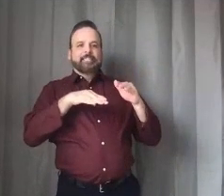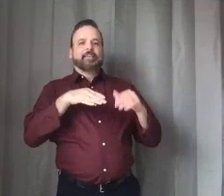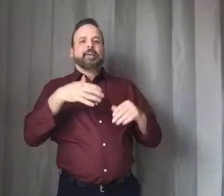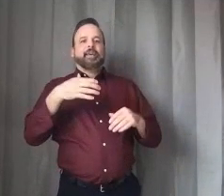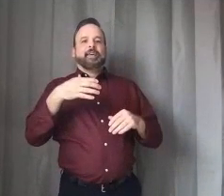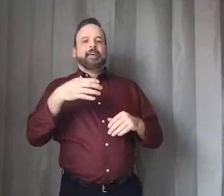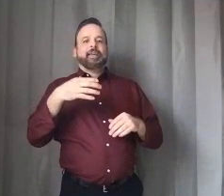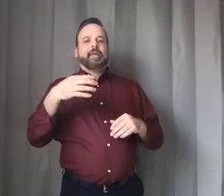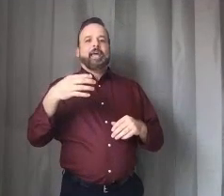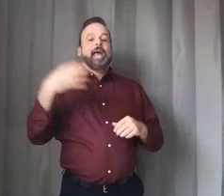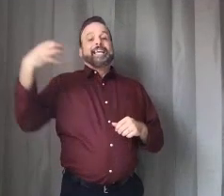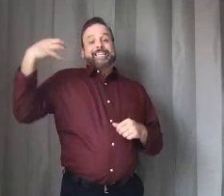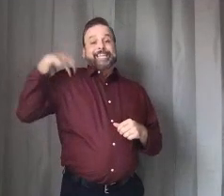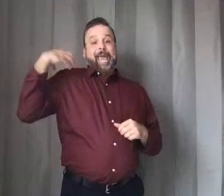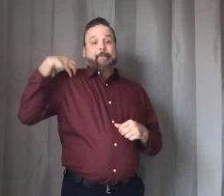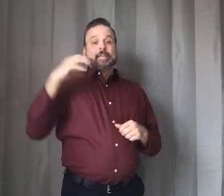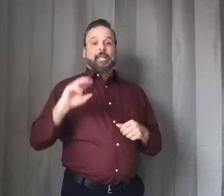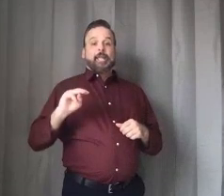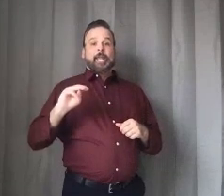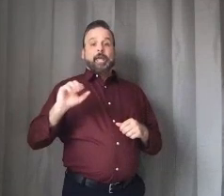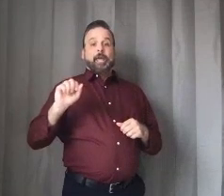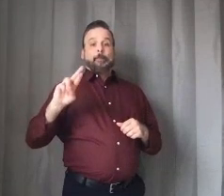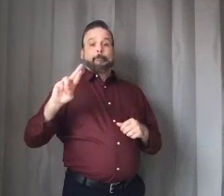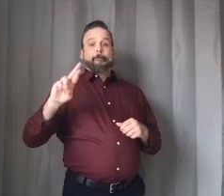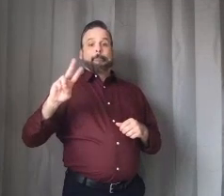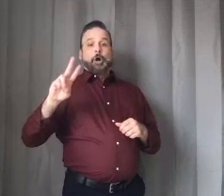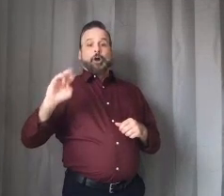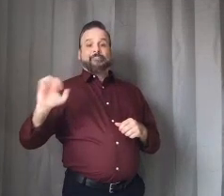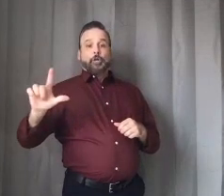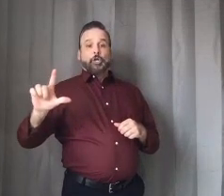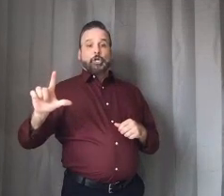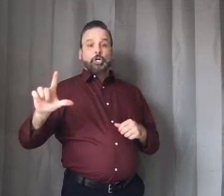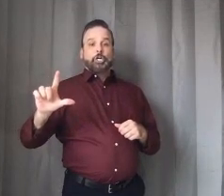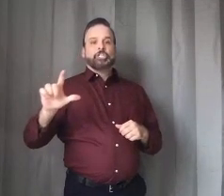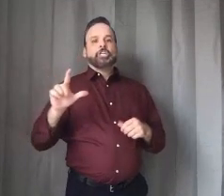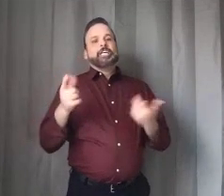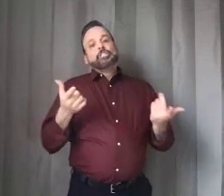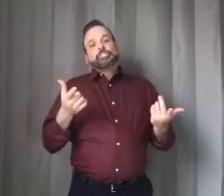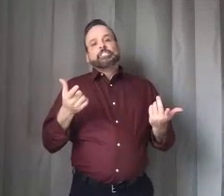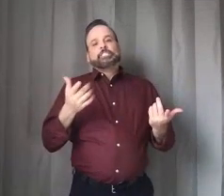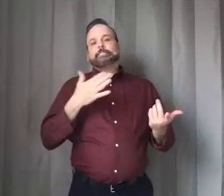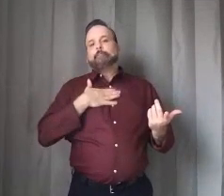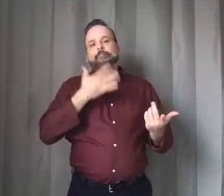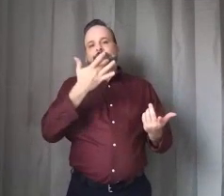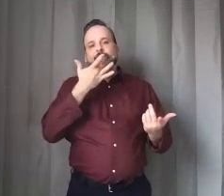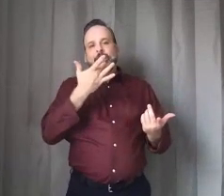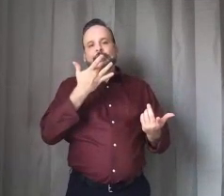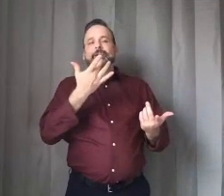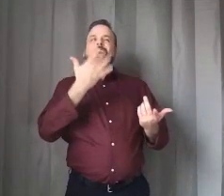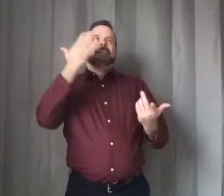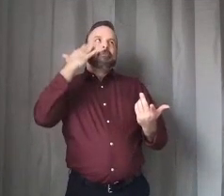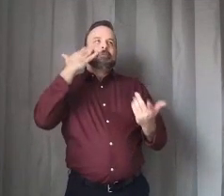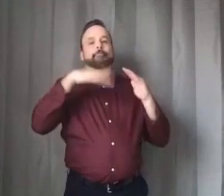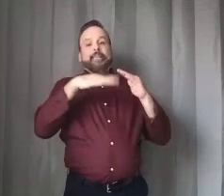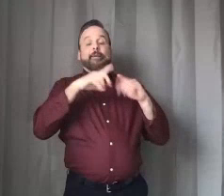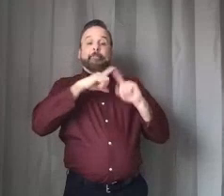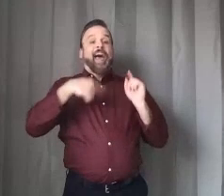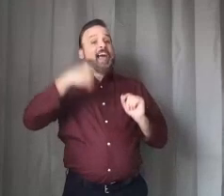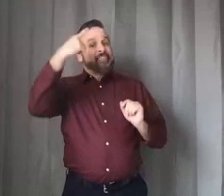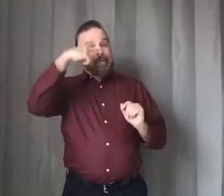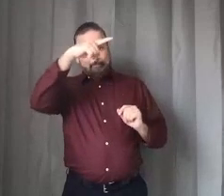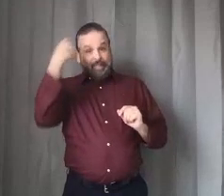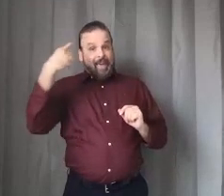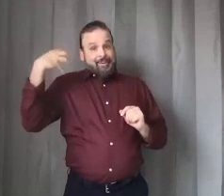Marvel. She's like my favorite one. Okay. Yeah, and I think a Black Captain Marvel would be dope. And